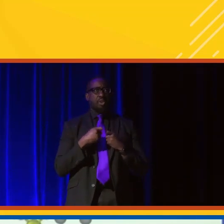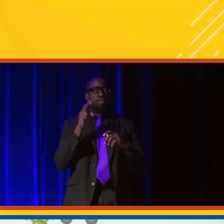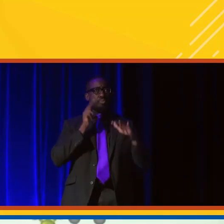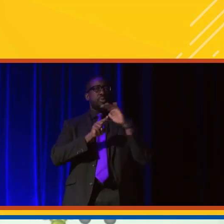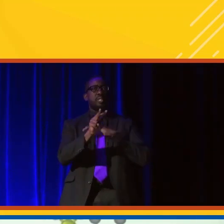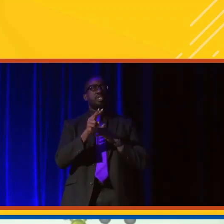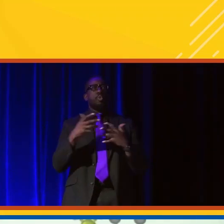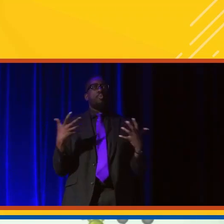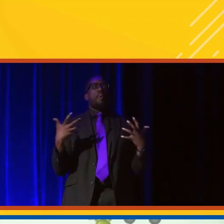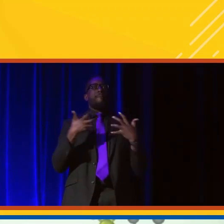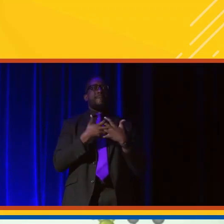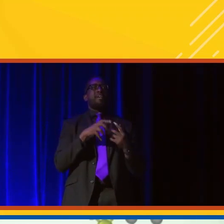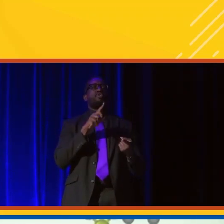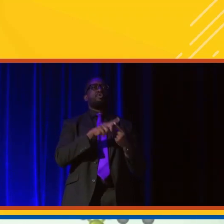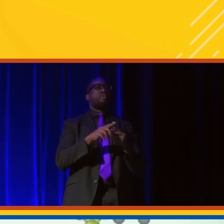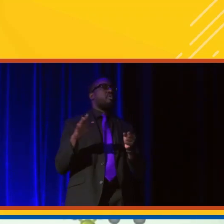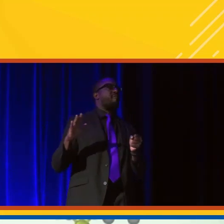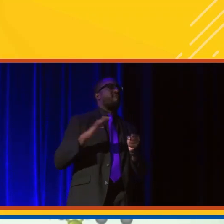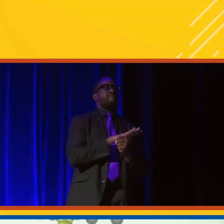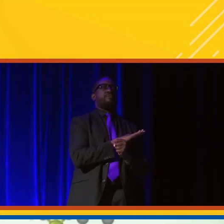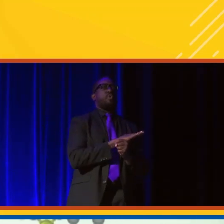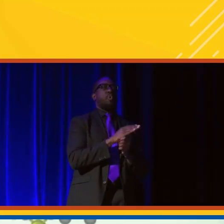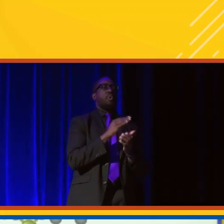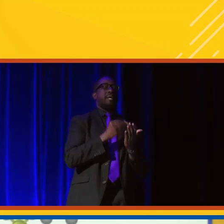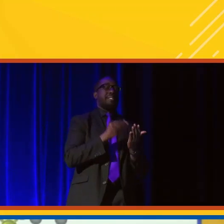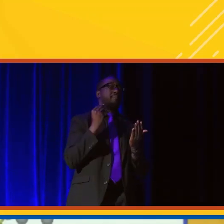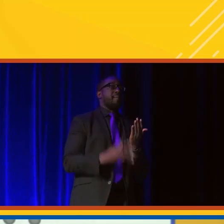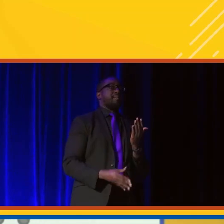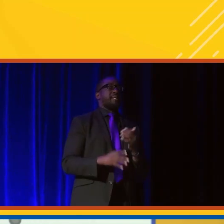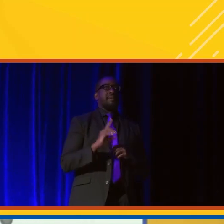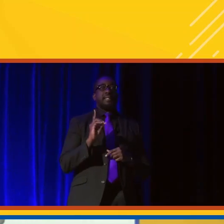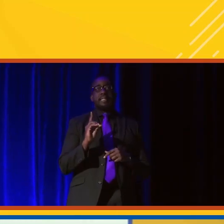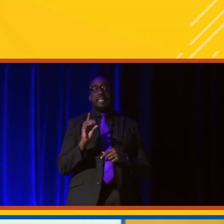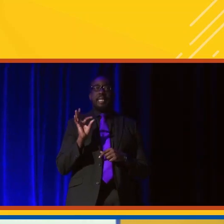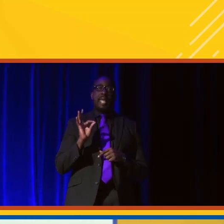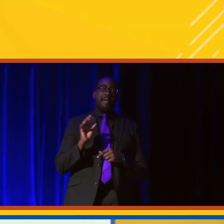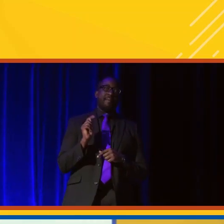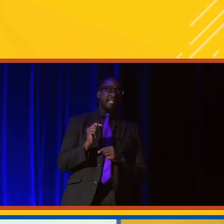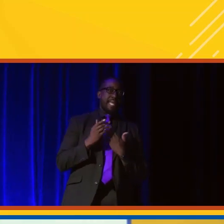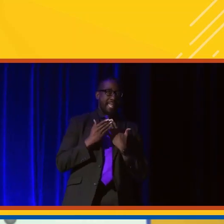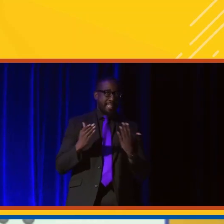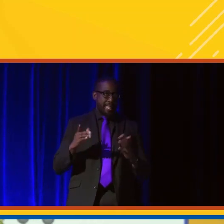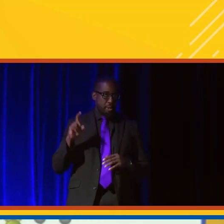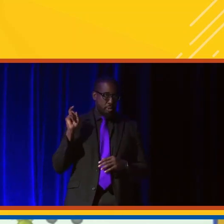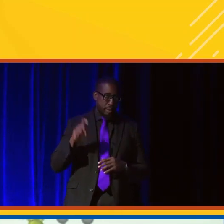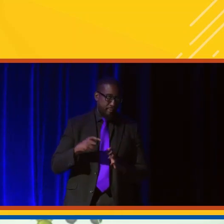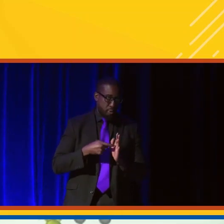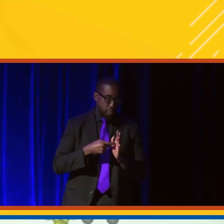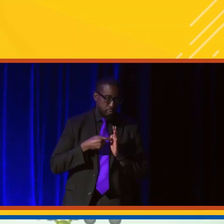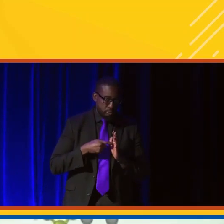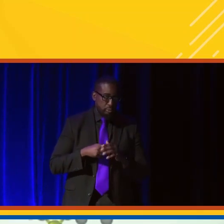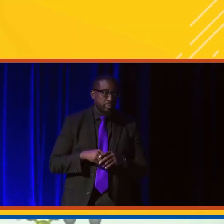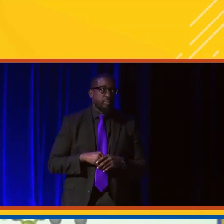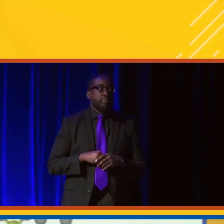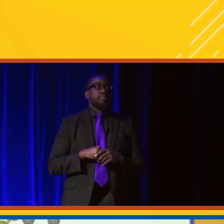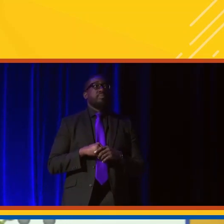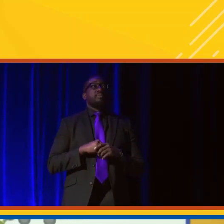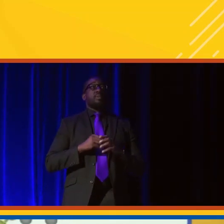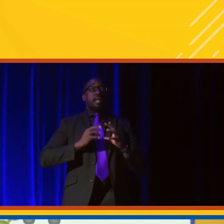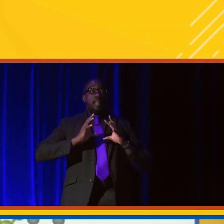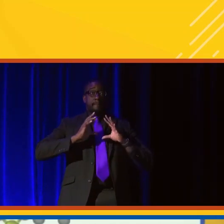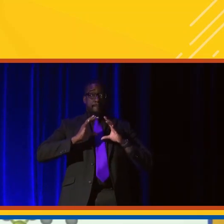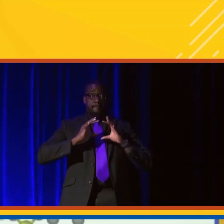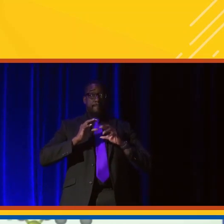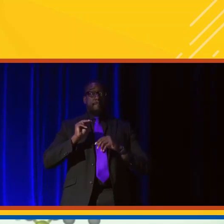is going to match up to the full expensive DFT thing that you would have to do. What we do is we take this molecule and other